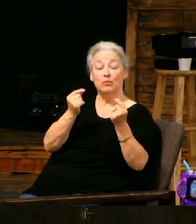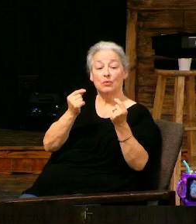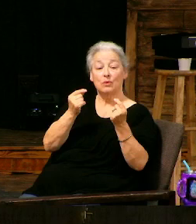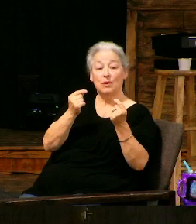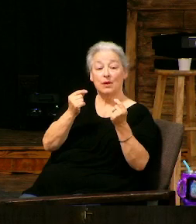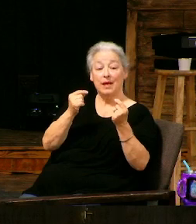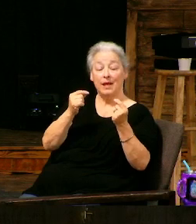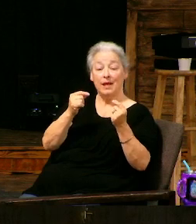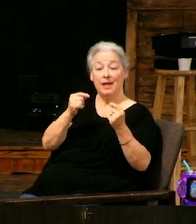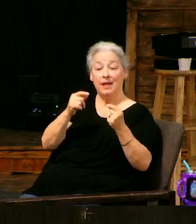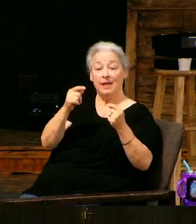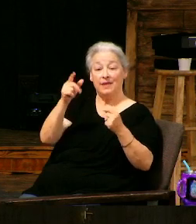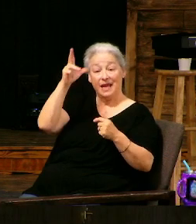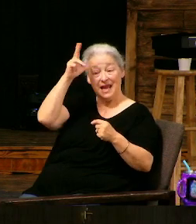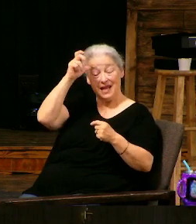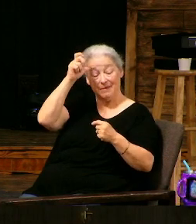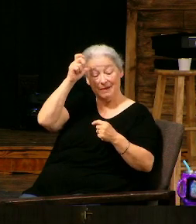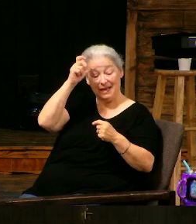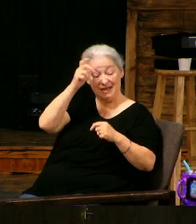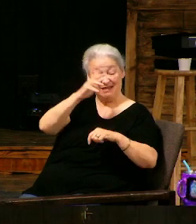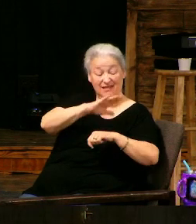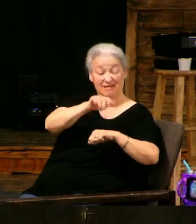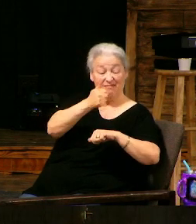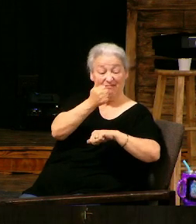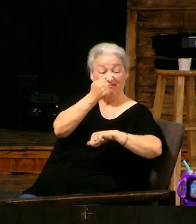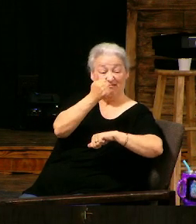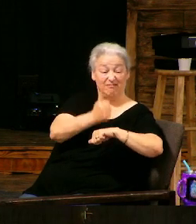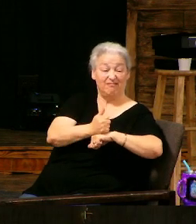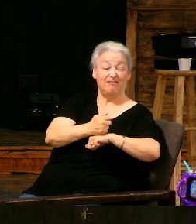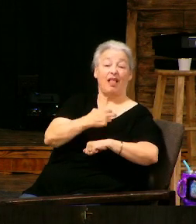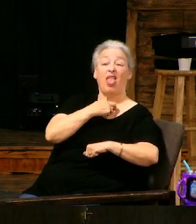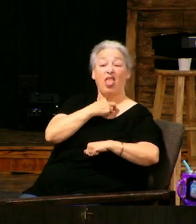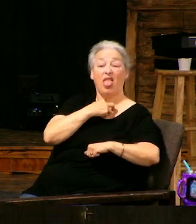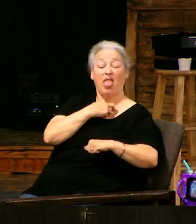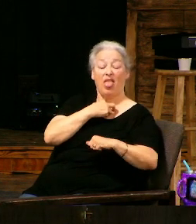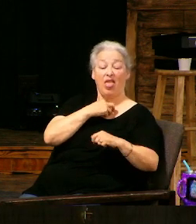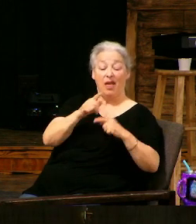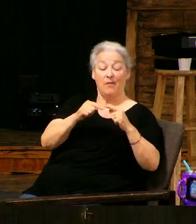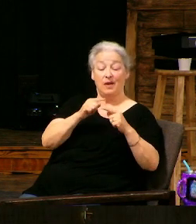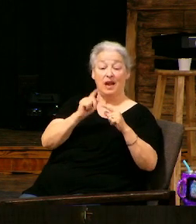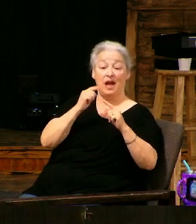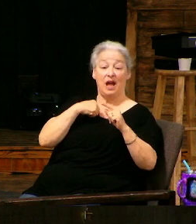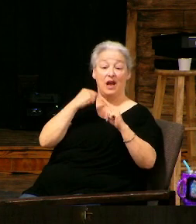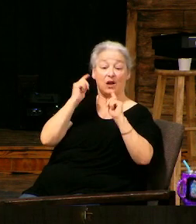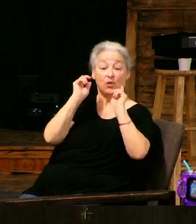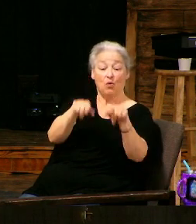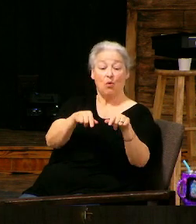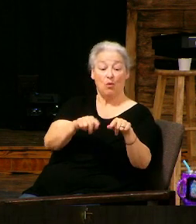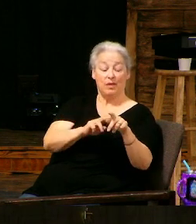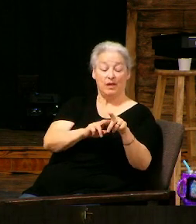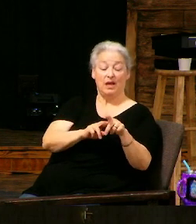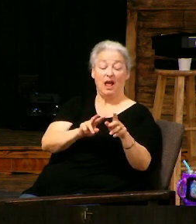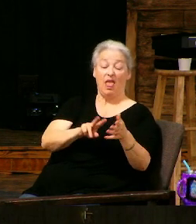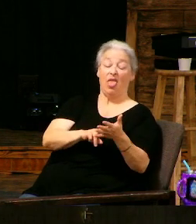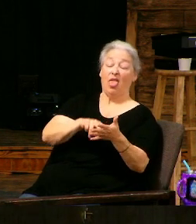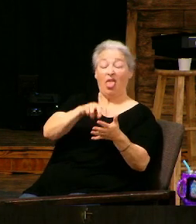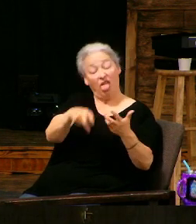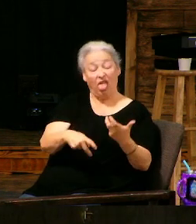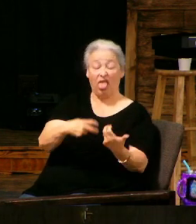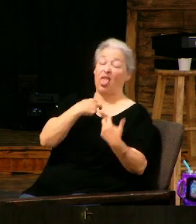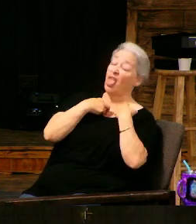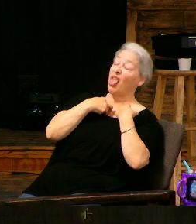my foot's in it. Yeah. You do